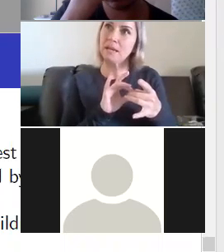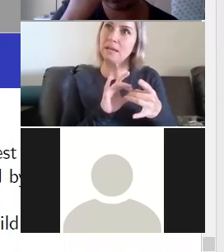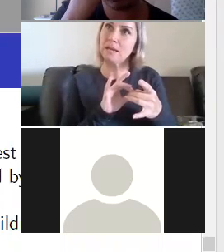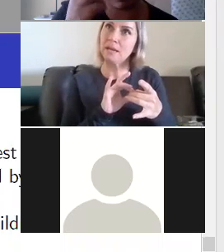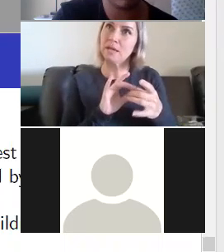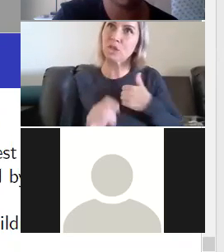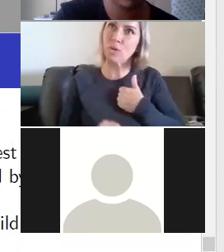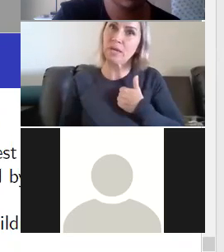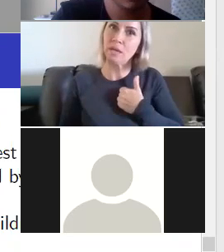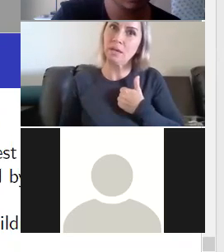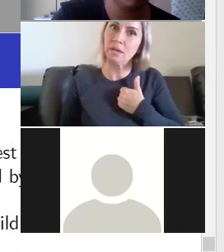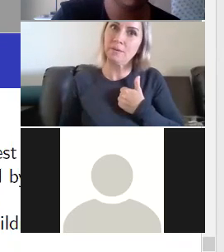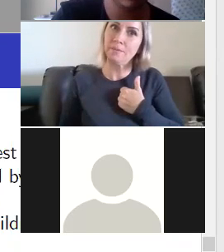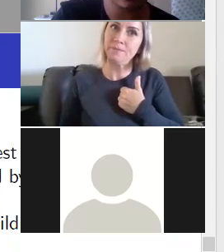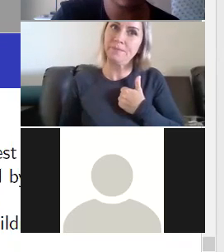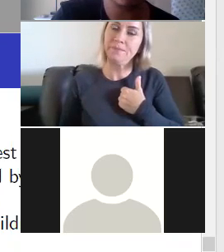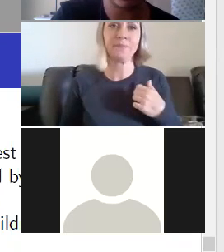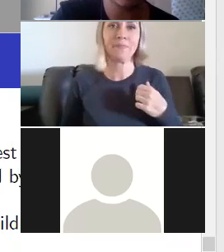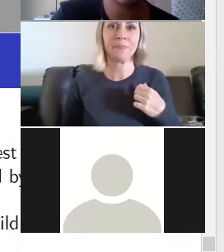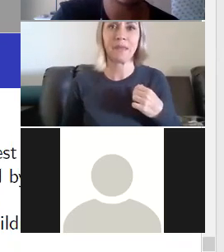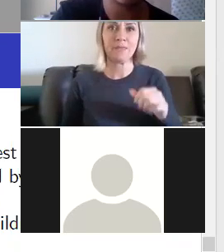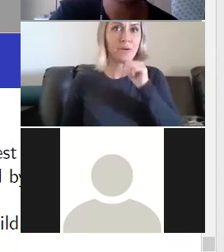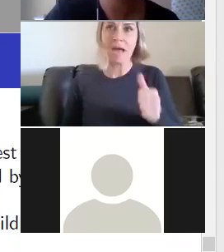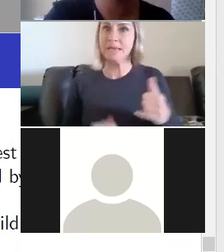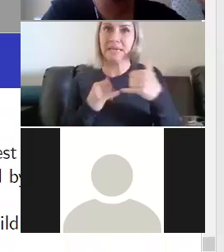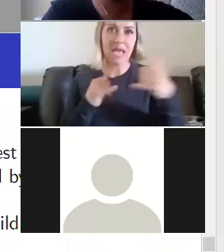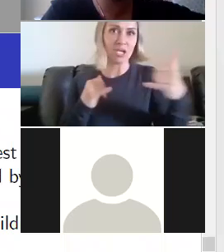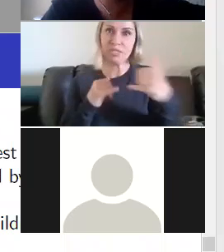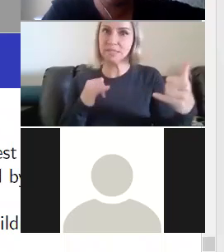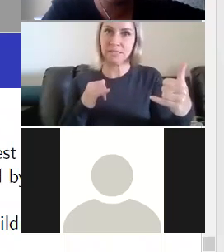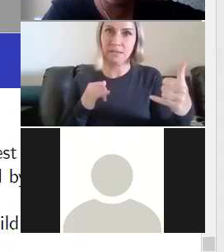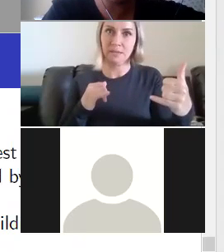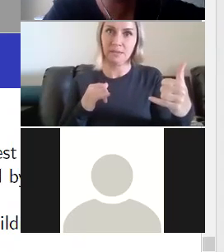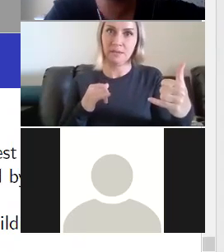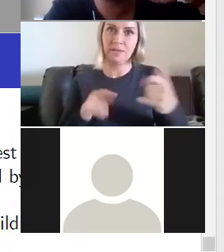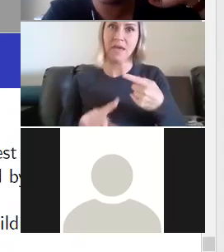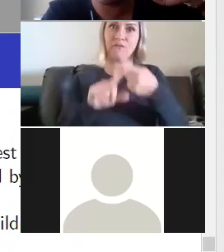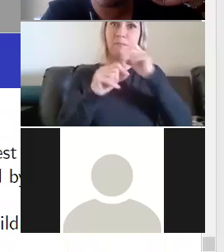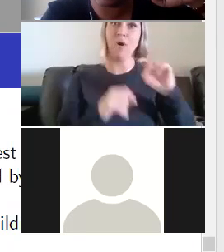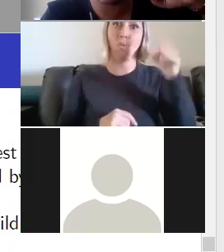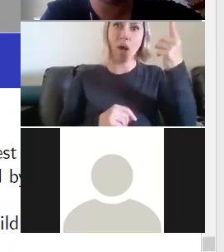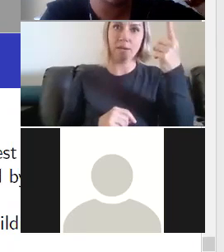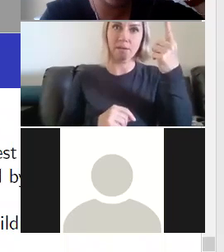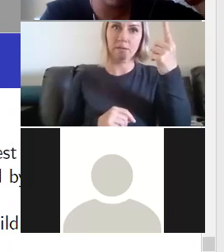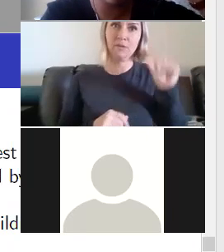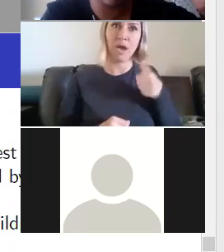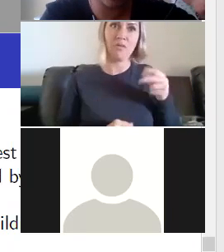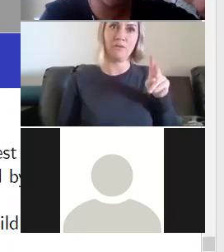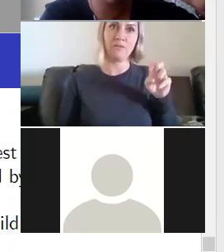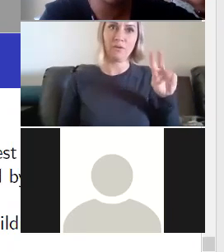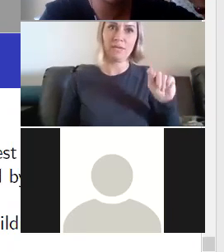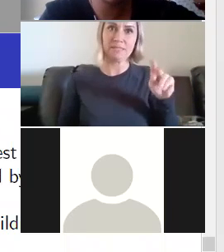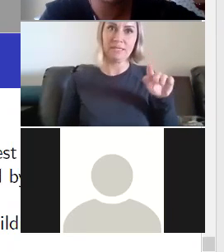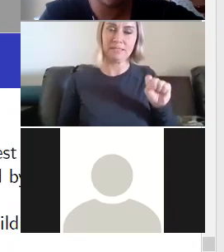sorry, the other way, my bad. There are no edges that connect directly from one to the other vertices. We are talking about